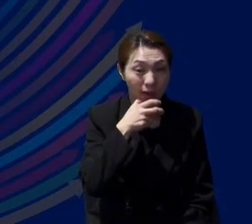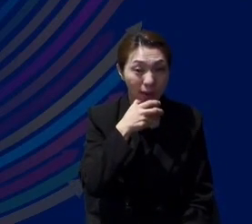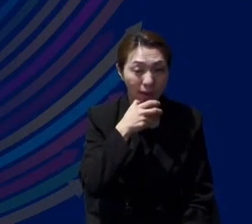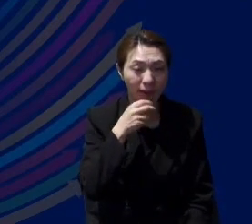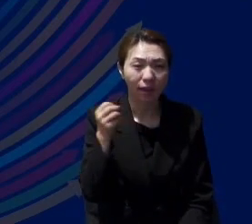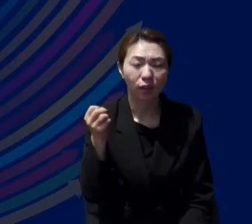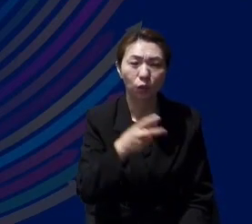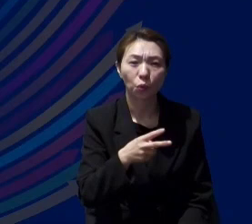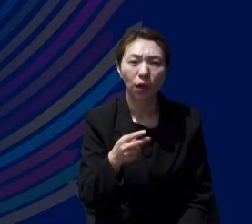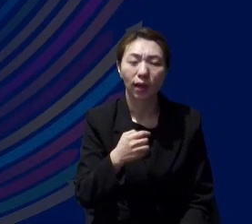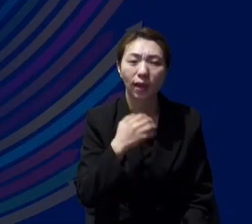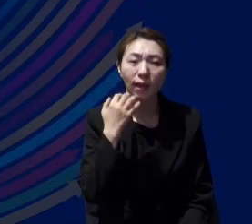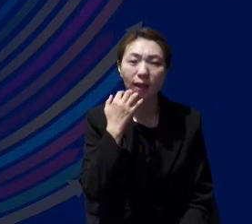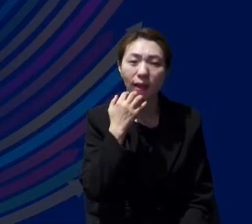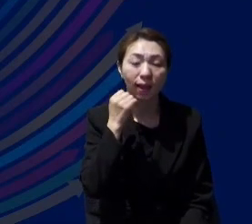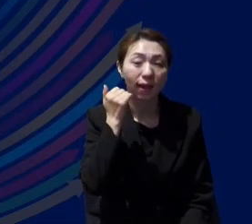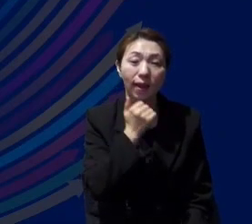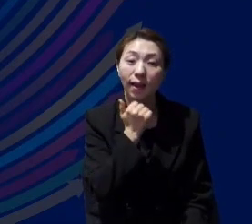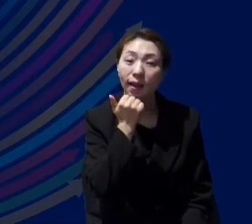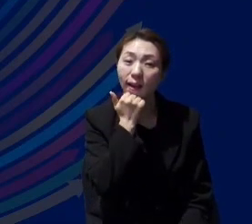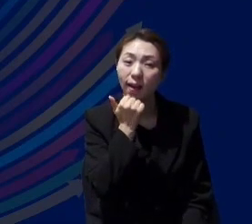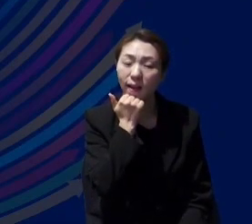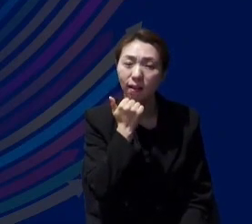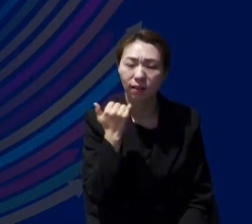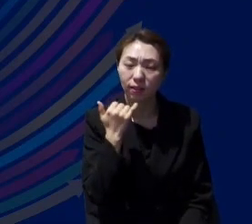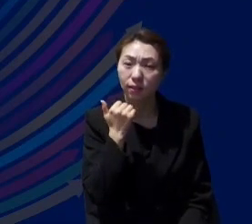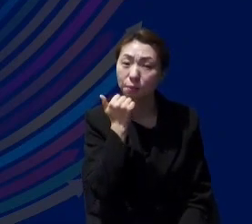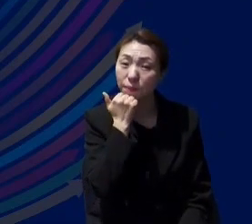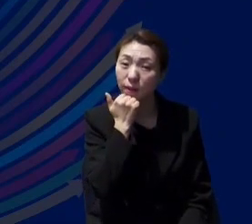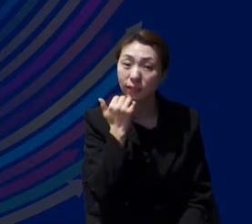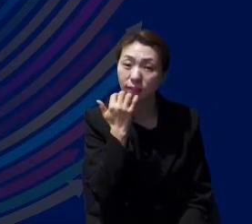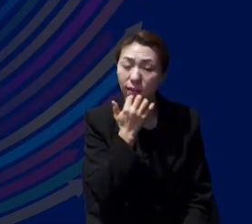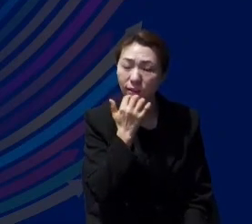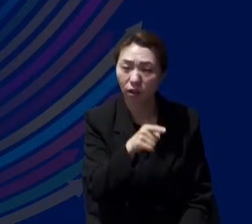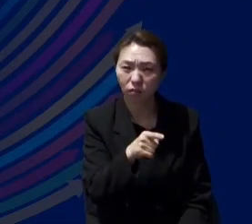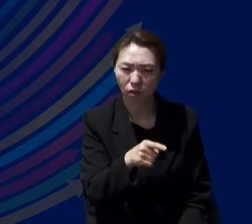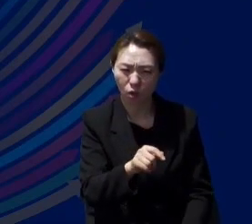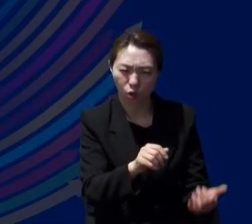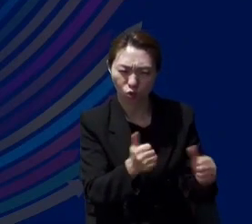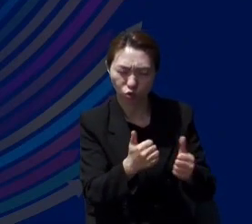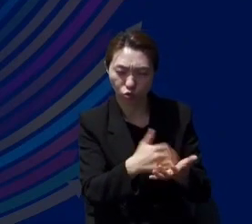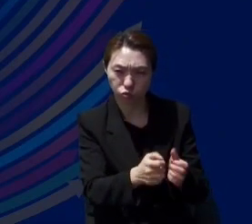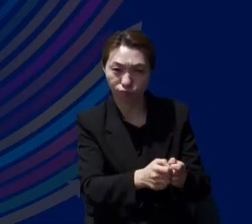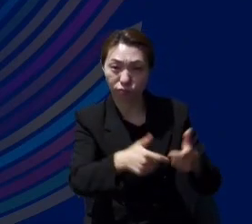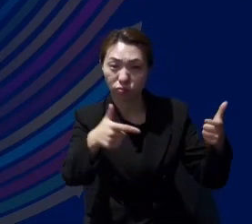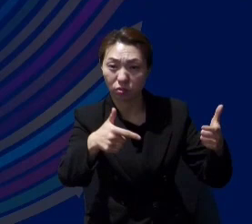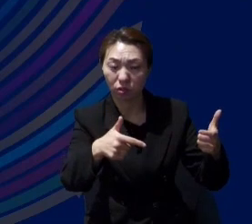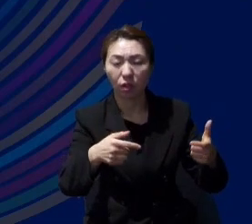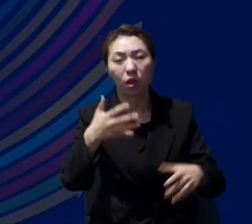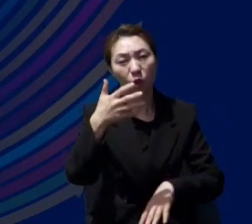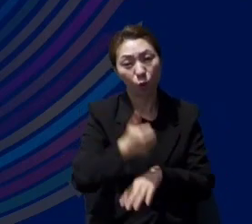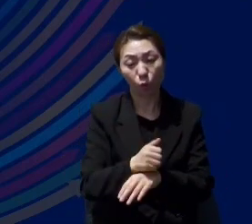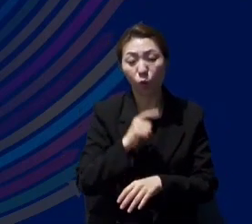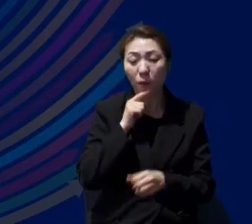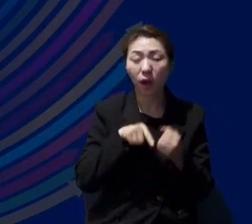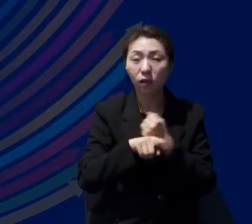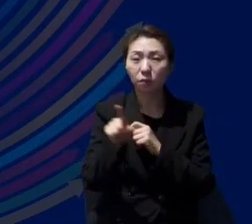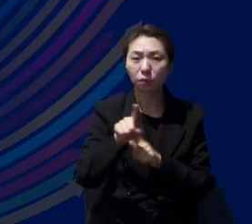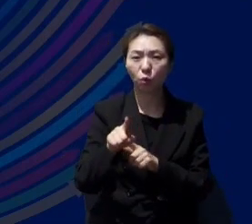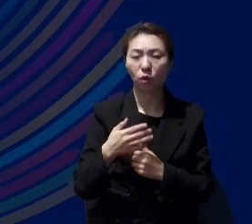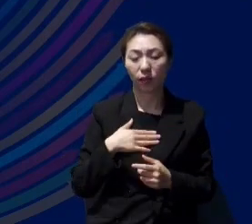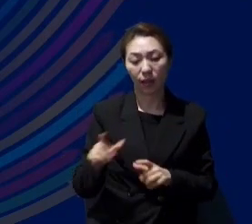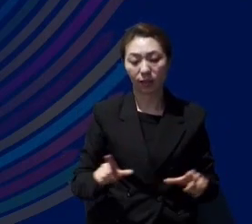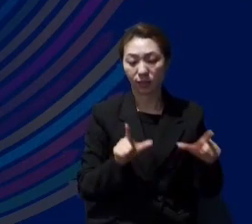But again, highlighting that depending on where you live, your experience of what causes people to die is quite different in